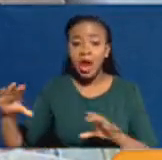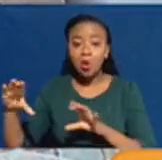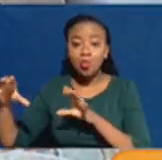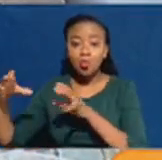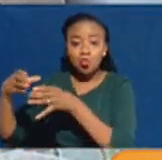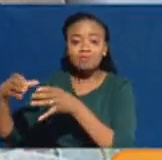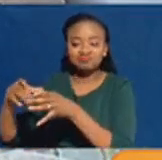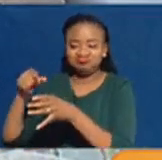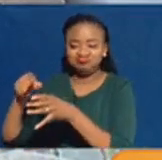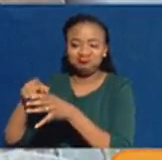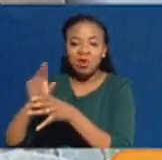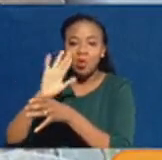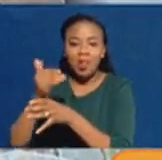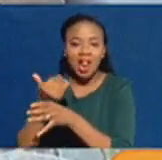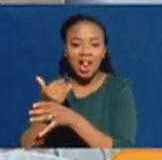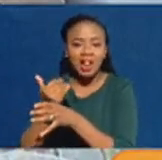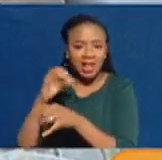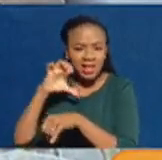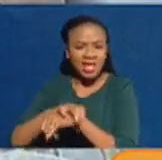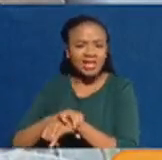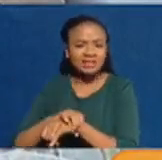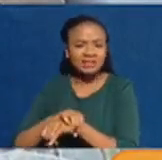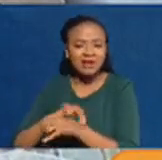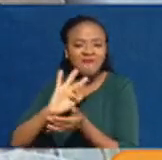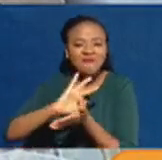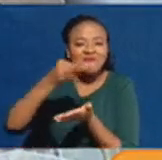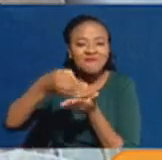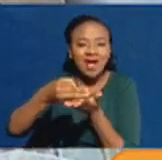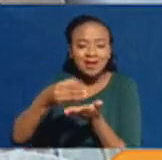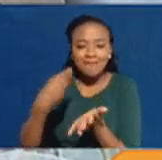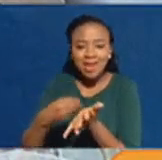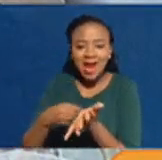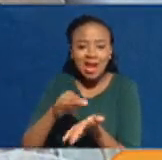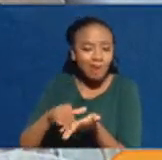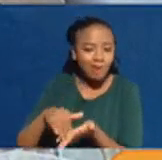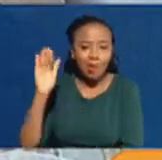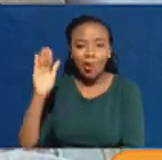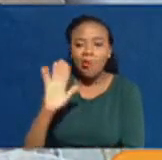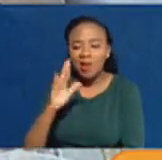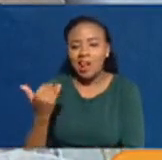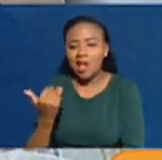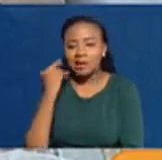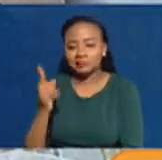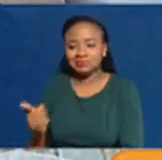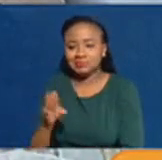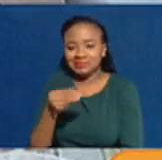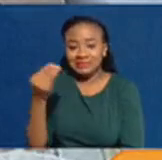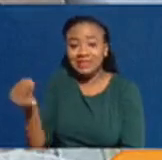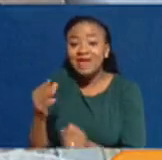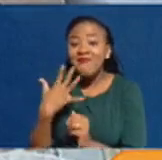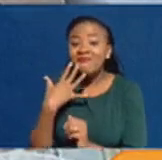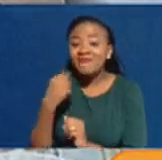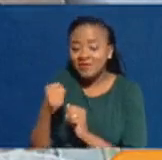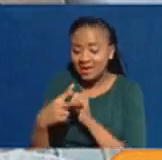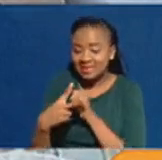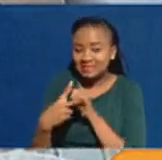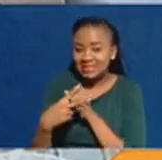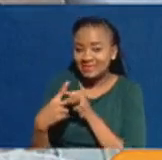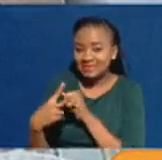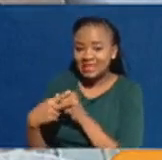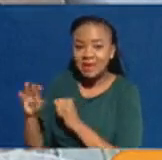will take the lion's share of the political party's funds. UDA has bagged 577 million shillings, while Raila